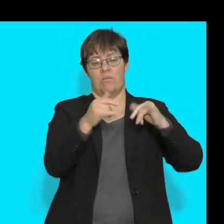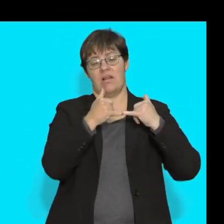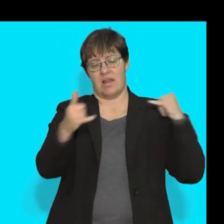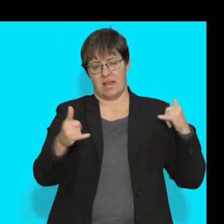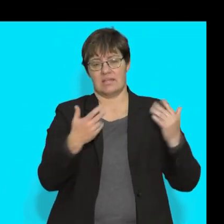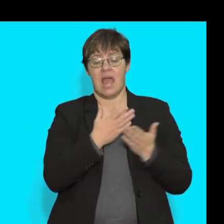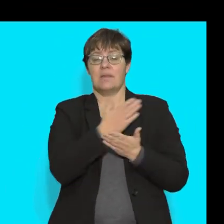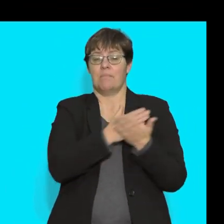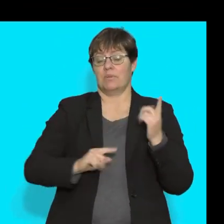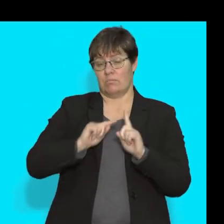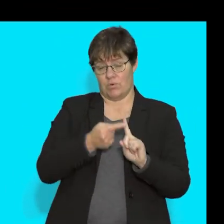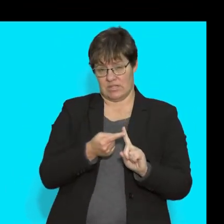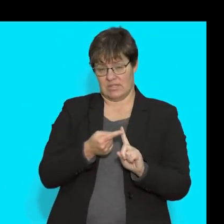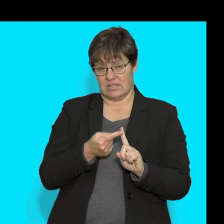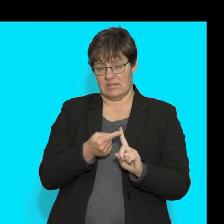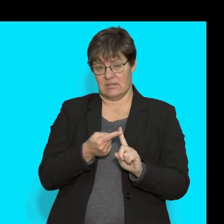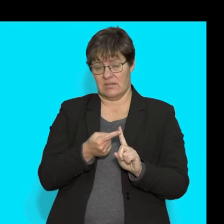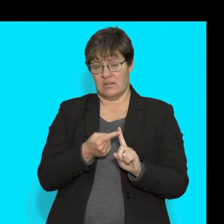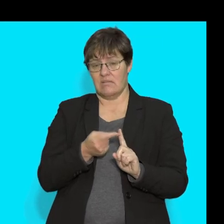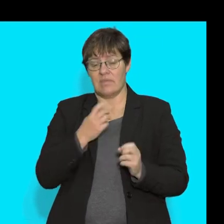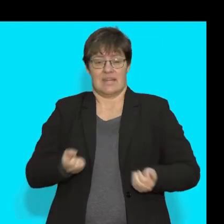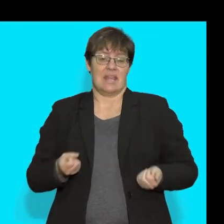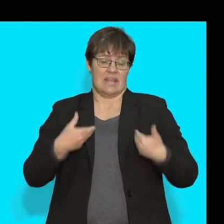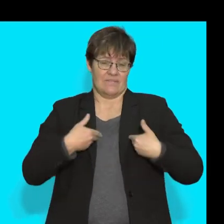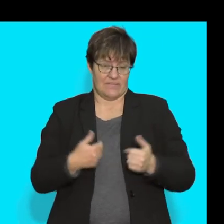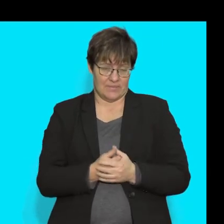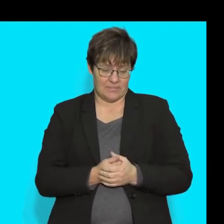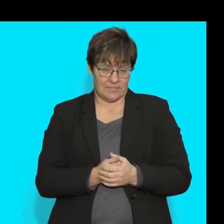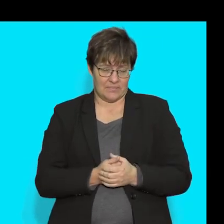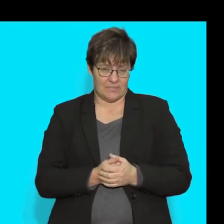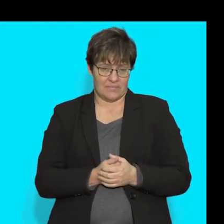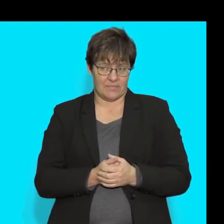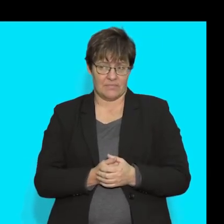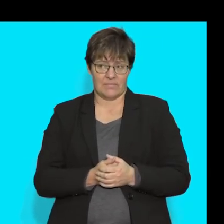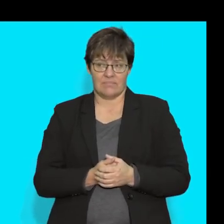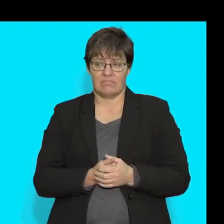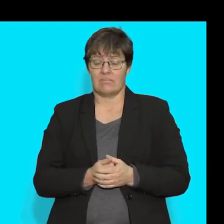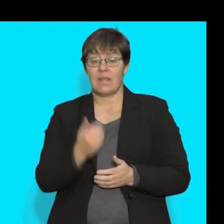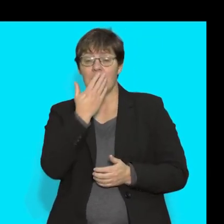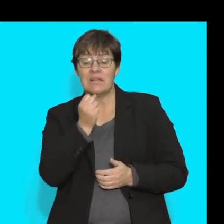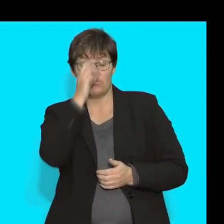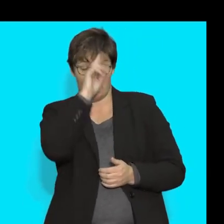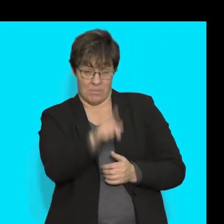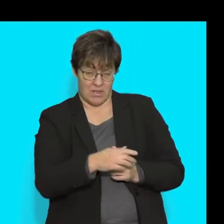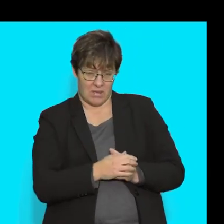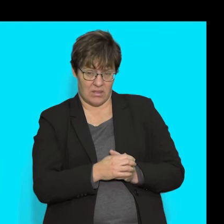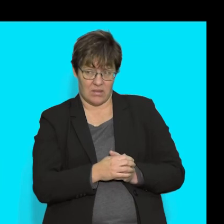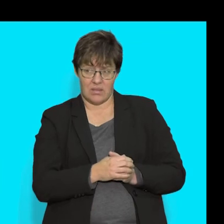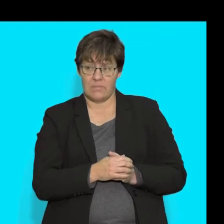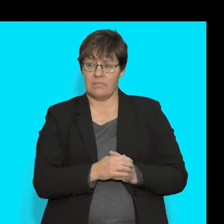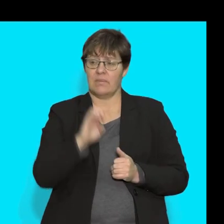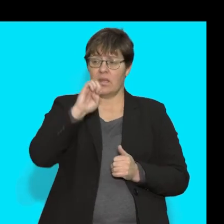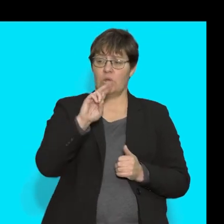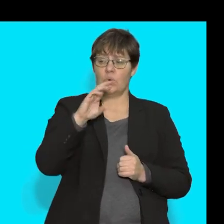parallel lines and the midpoint, the midpoints that are given. Now, please remember that with